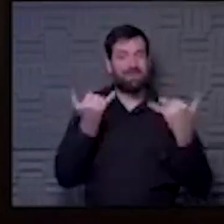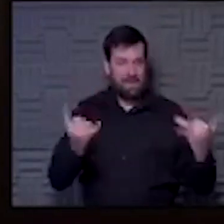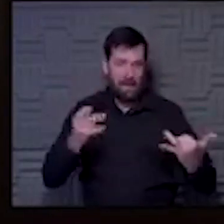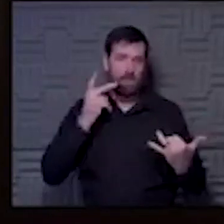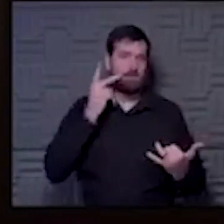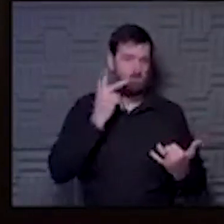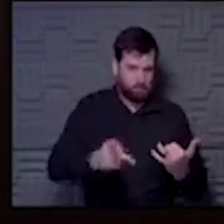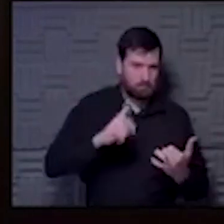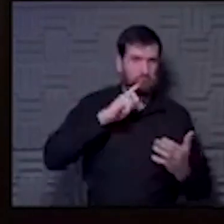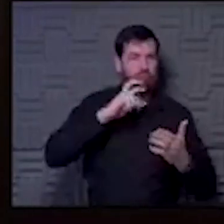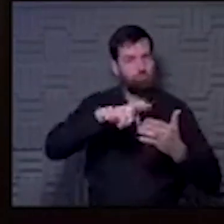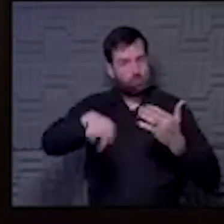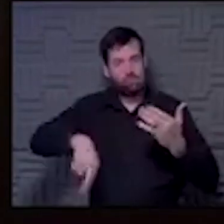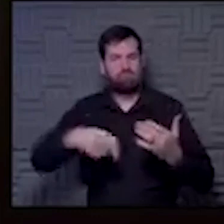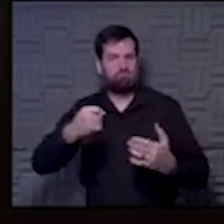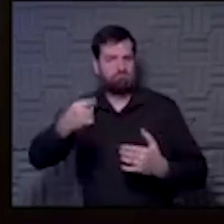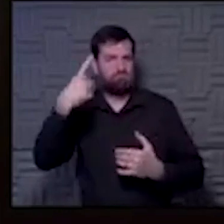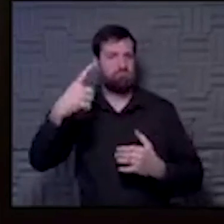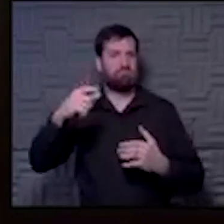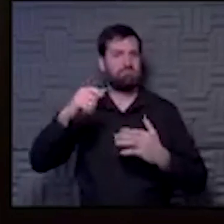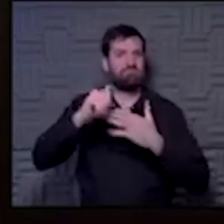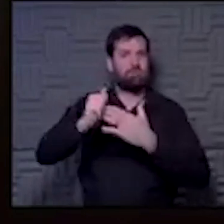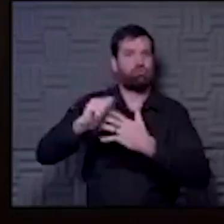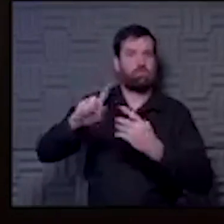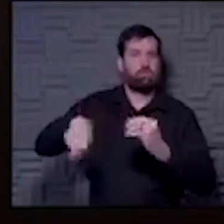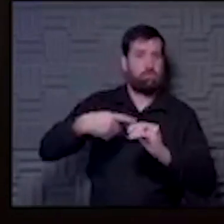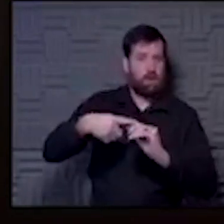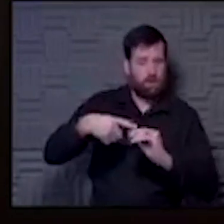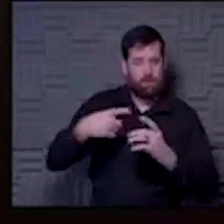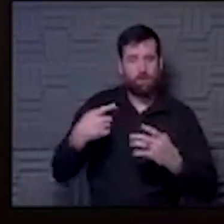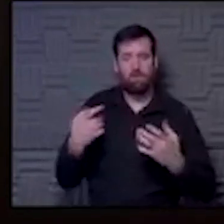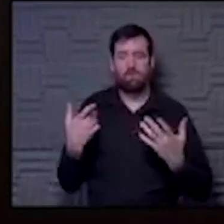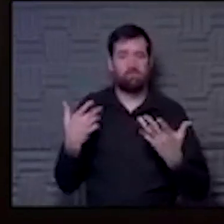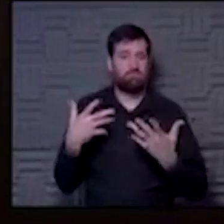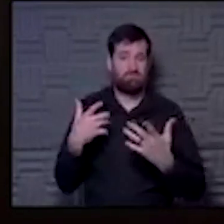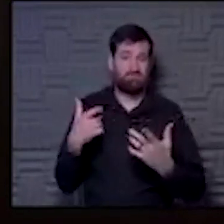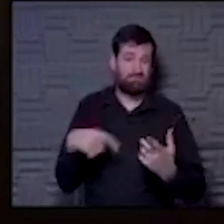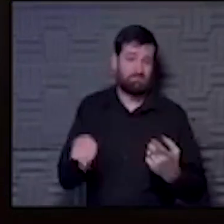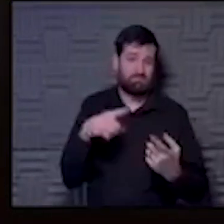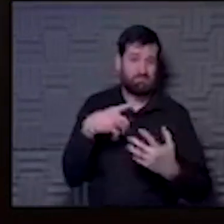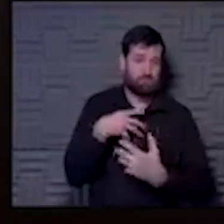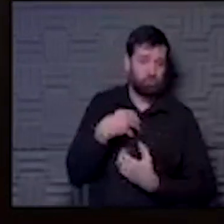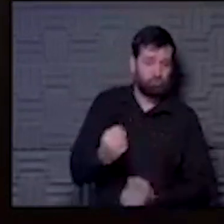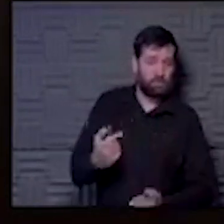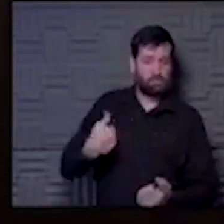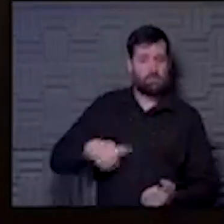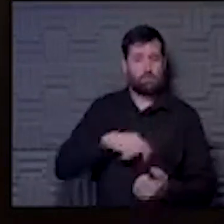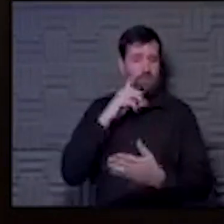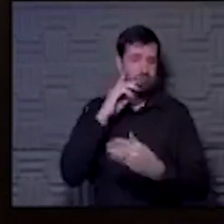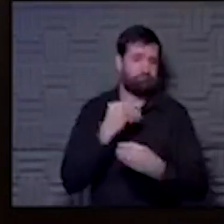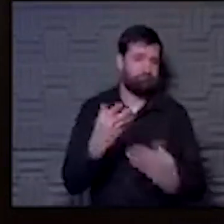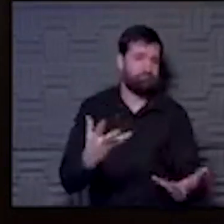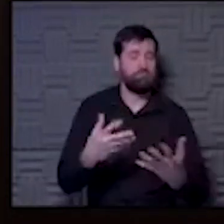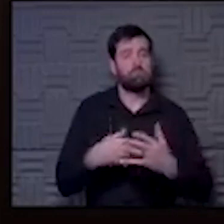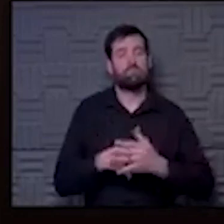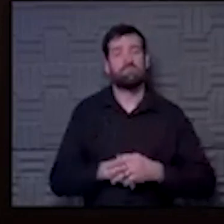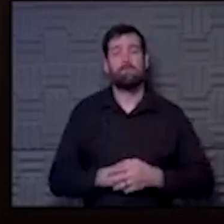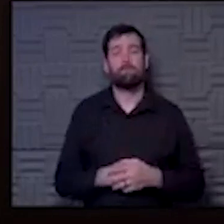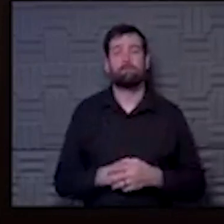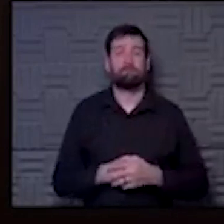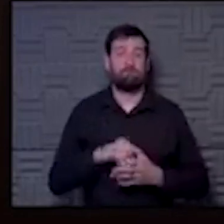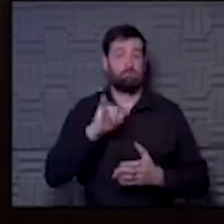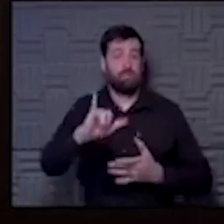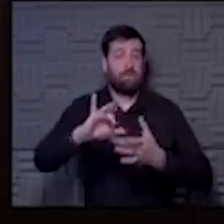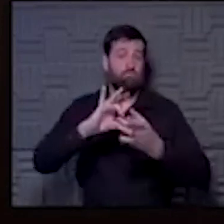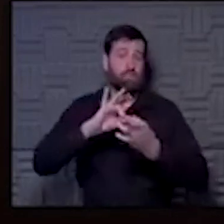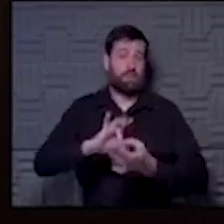they understand what the Kansas leadership is about and they trust what we share to them. So I think that